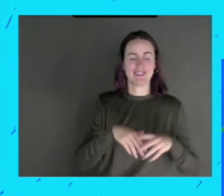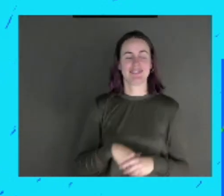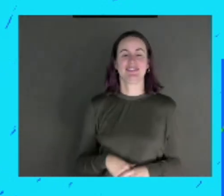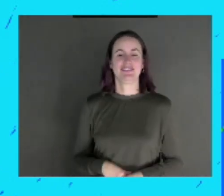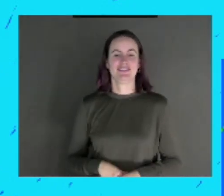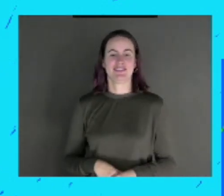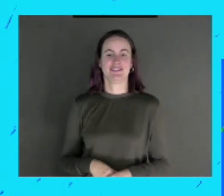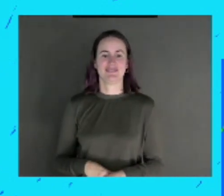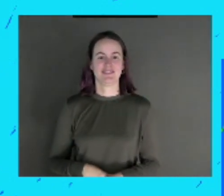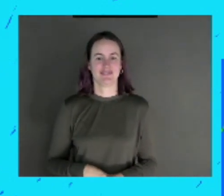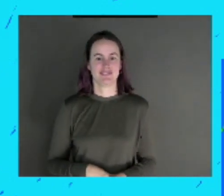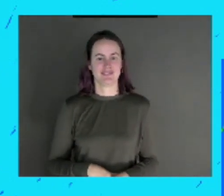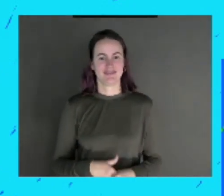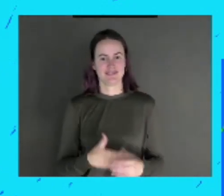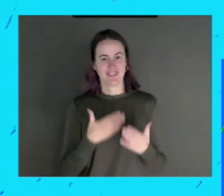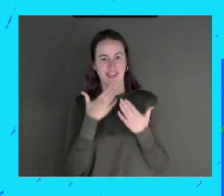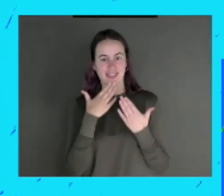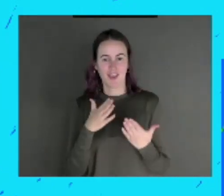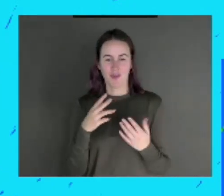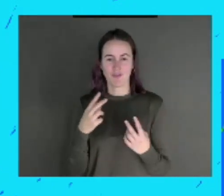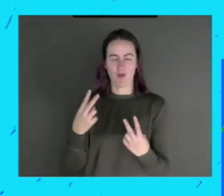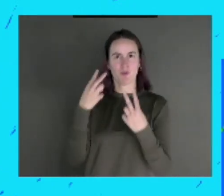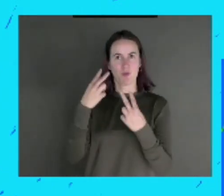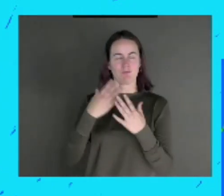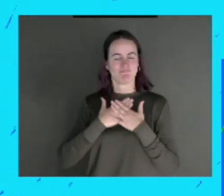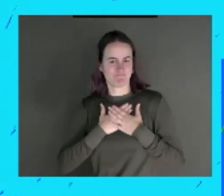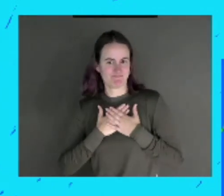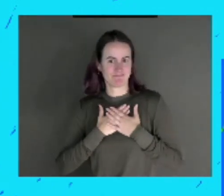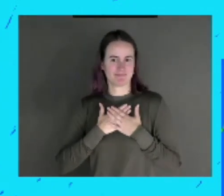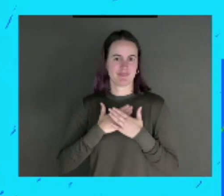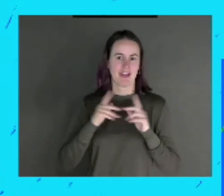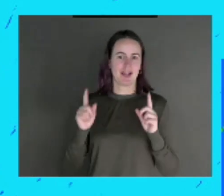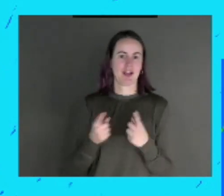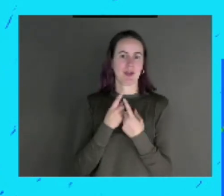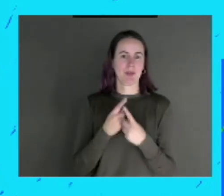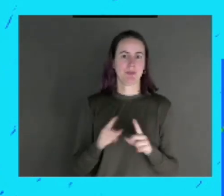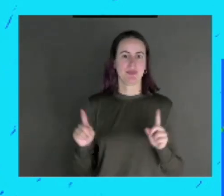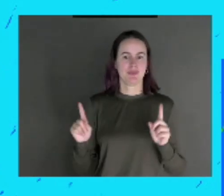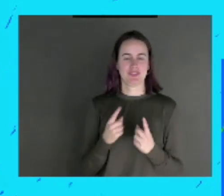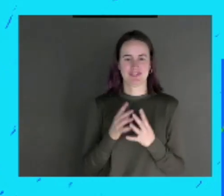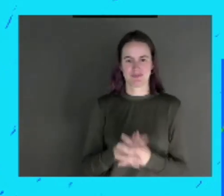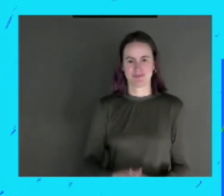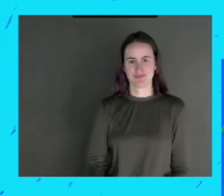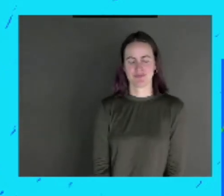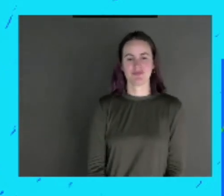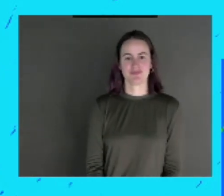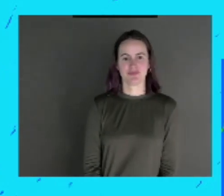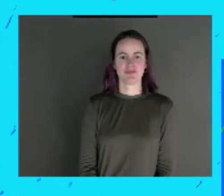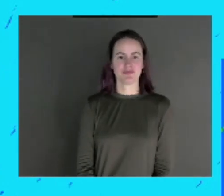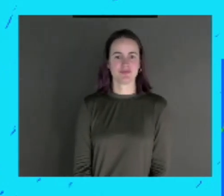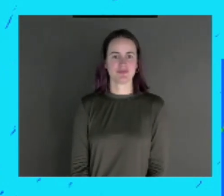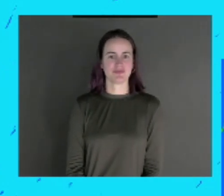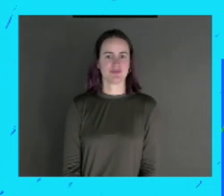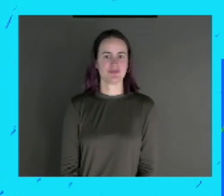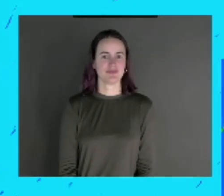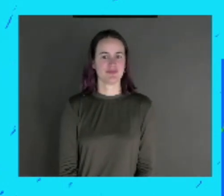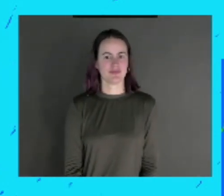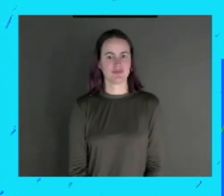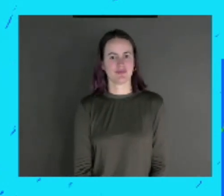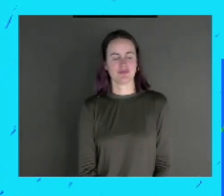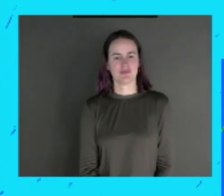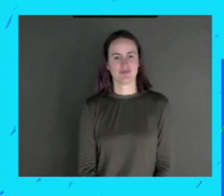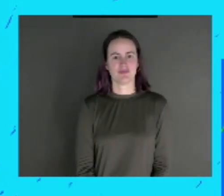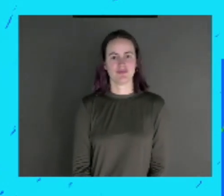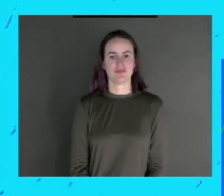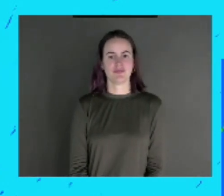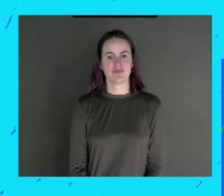and to those who loved my piece of art. In a world of complexity, back then I would have thought the clues